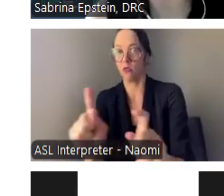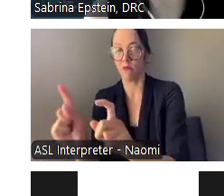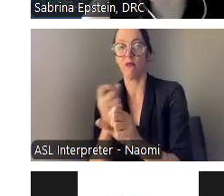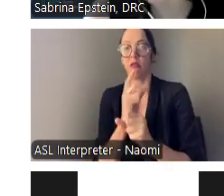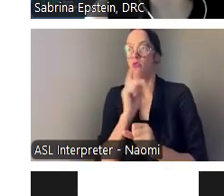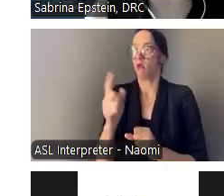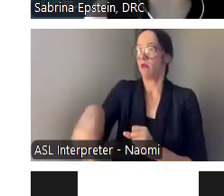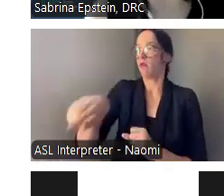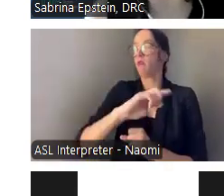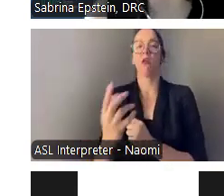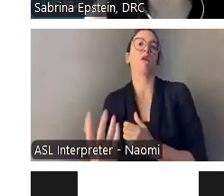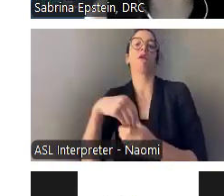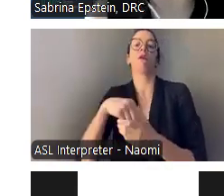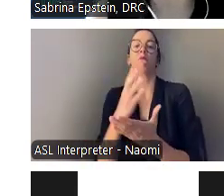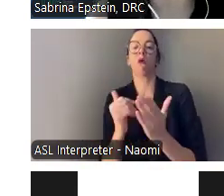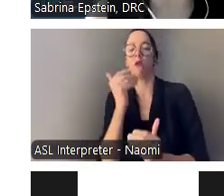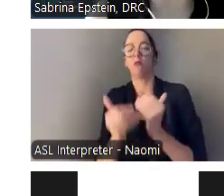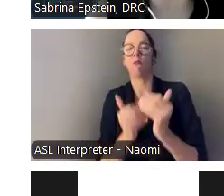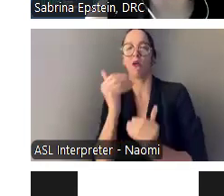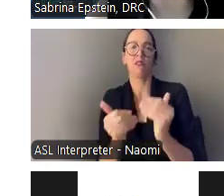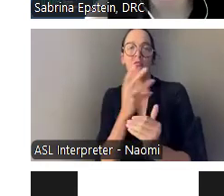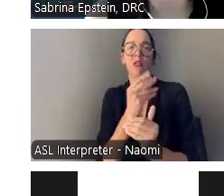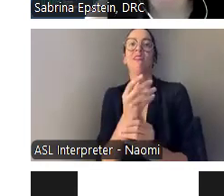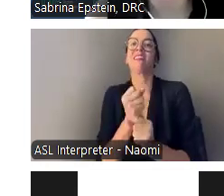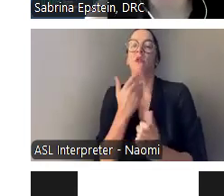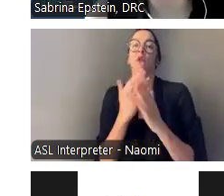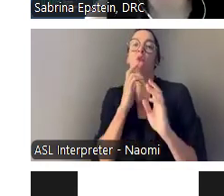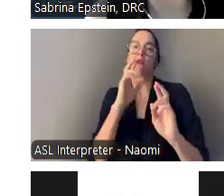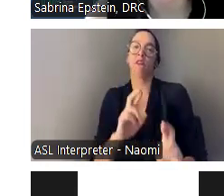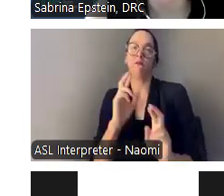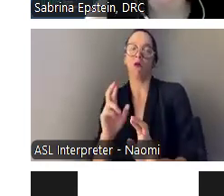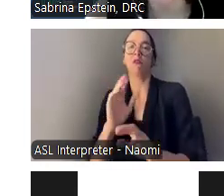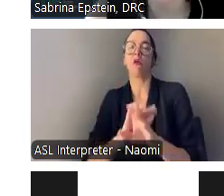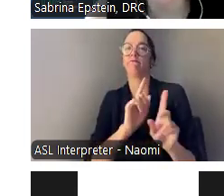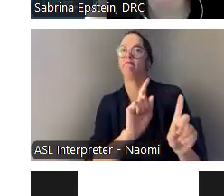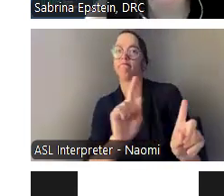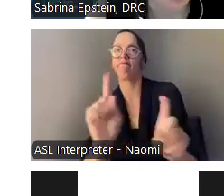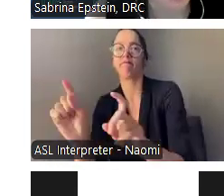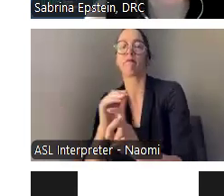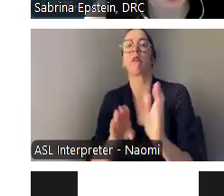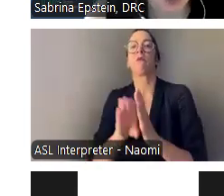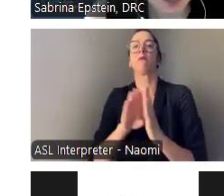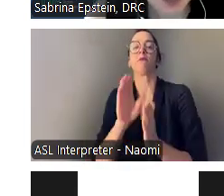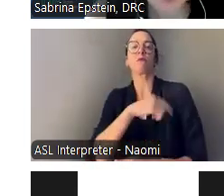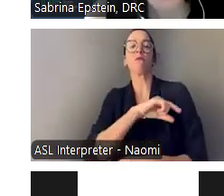get good responses on the surveys when you're developing the quality measures and the how of the